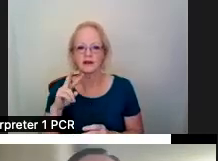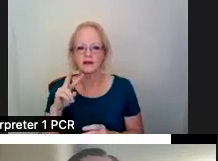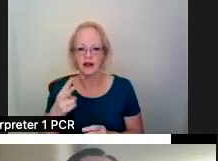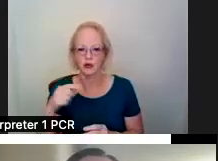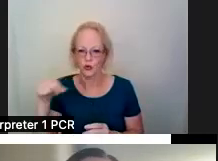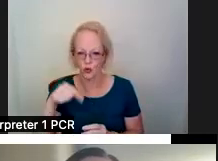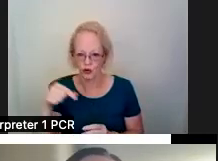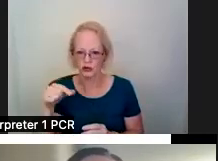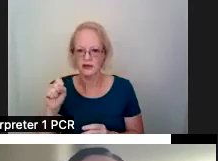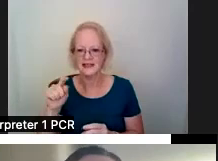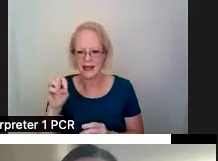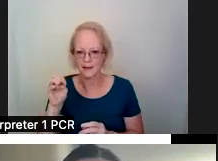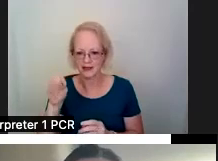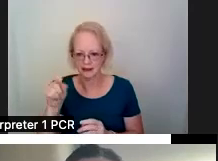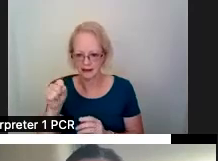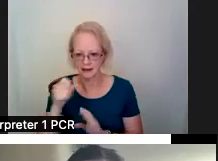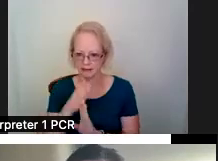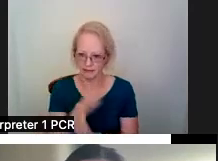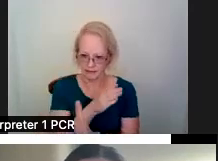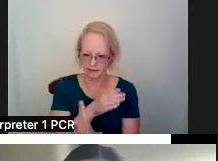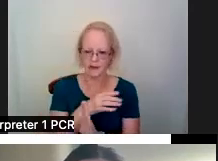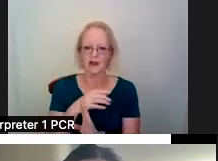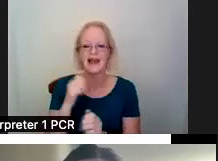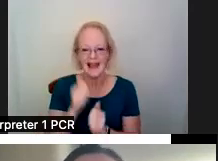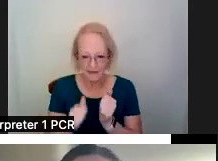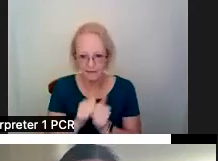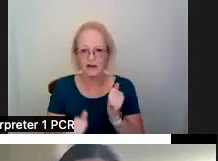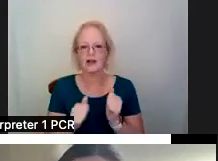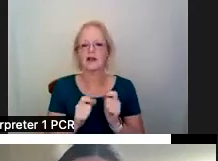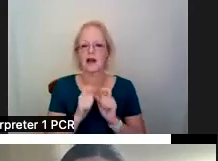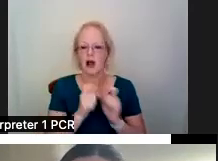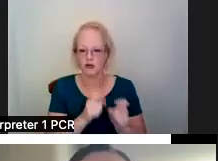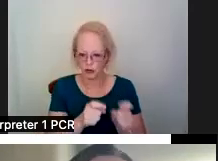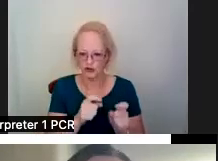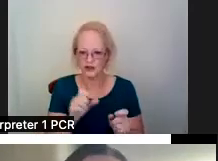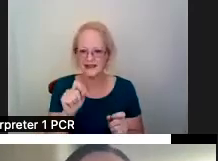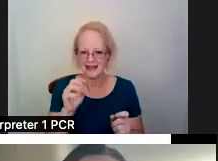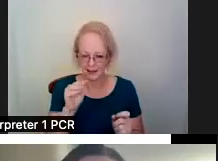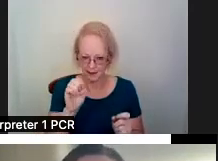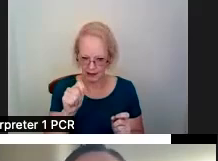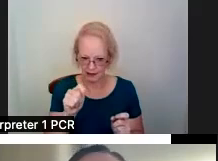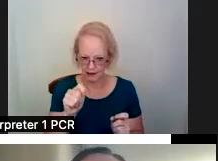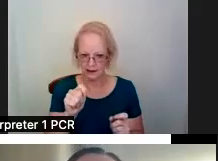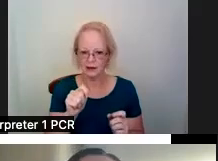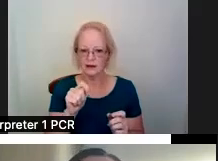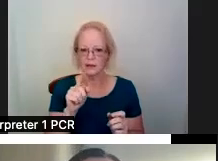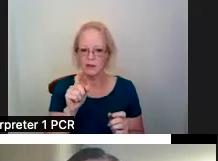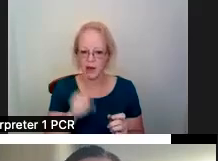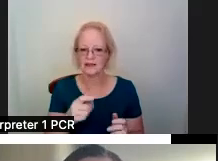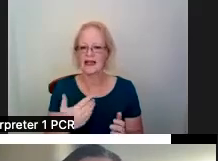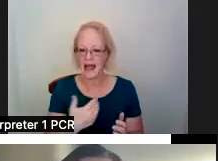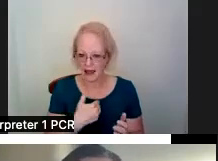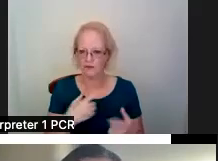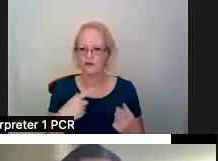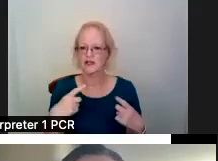statements that every defined contribution statement have on it a retirement